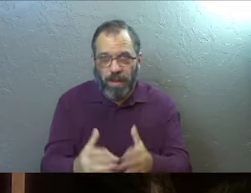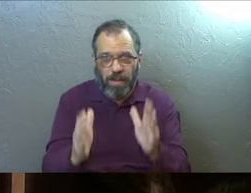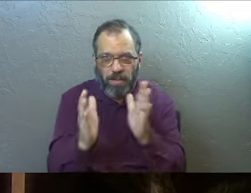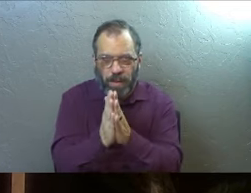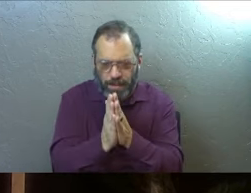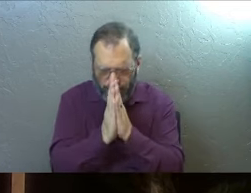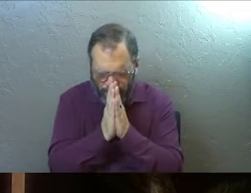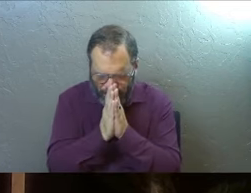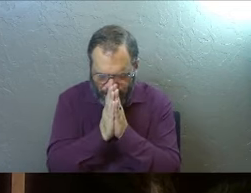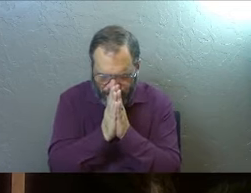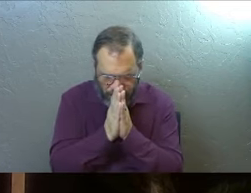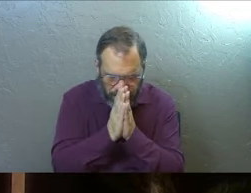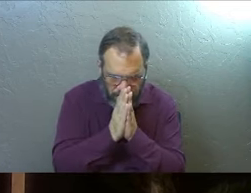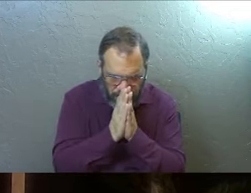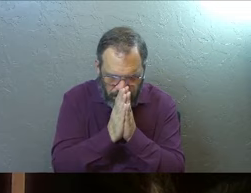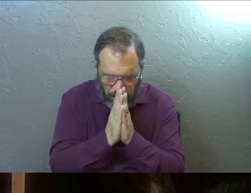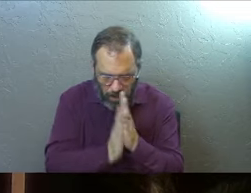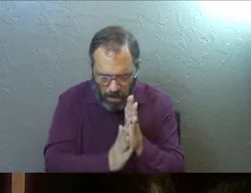Let's pray.